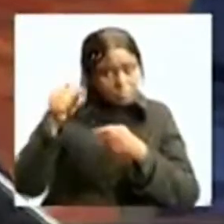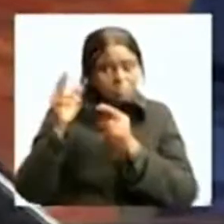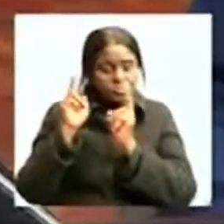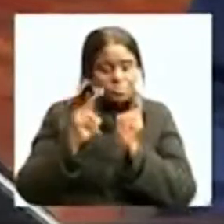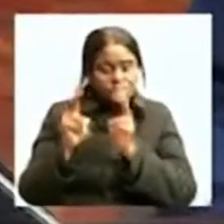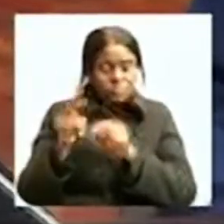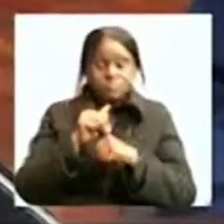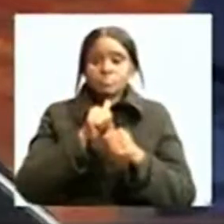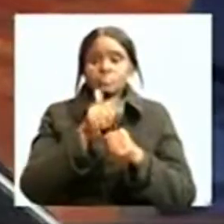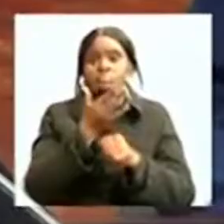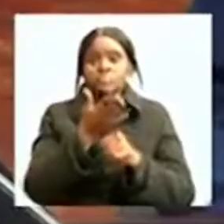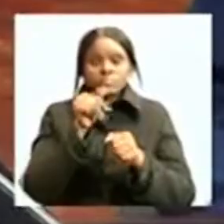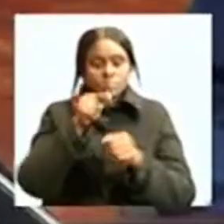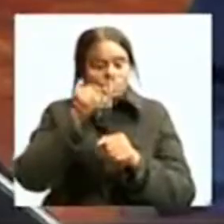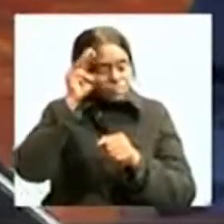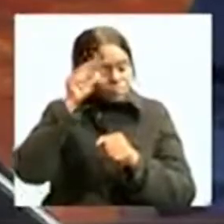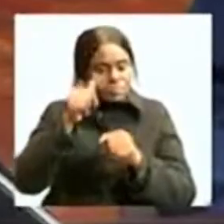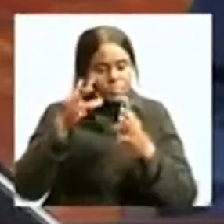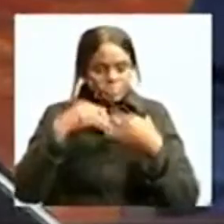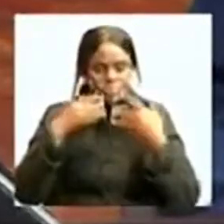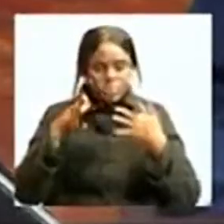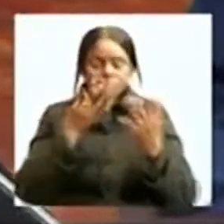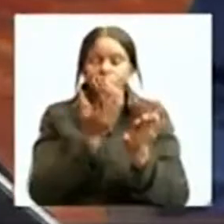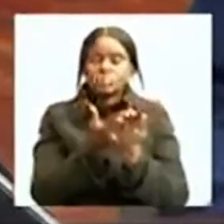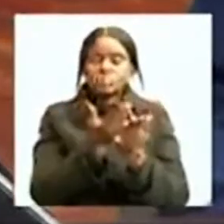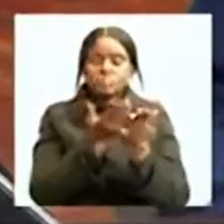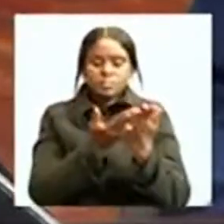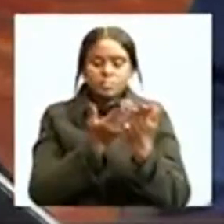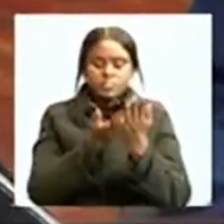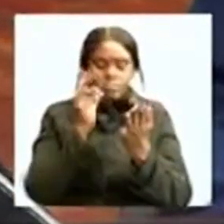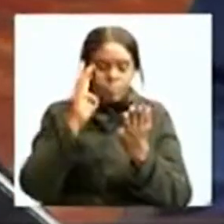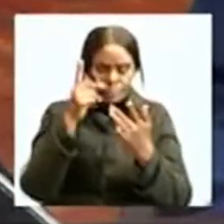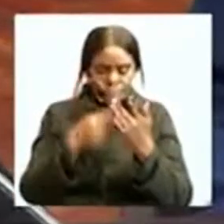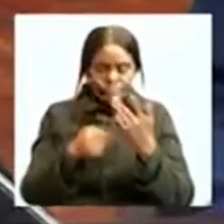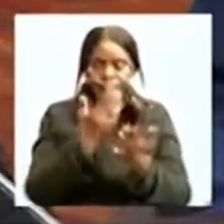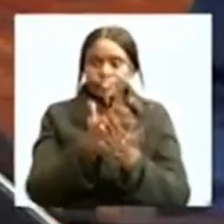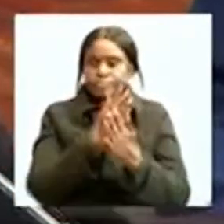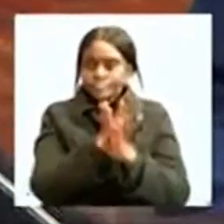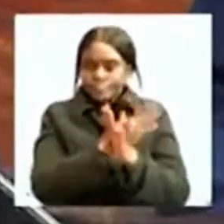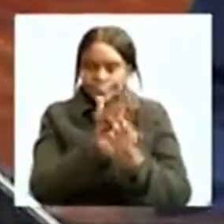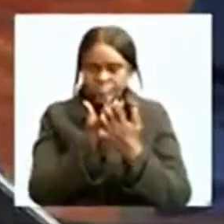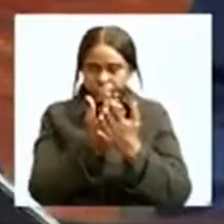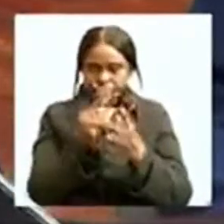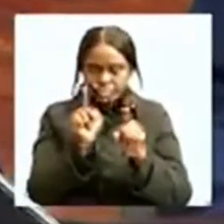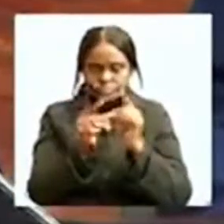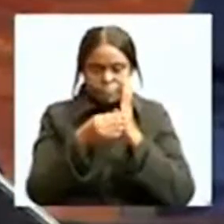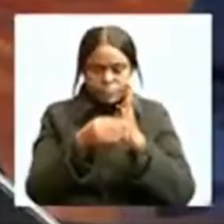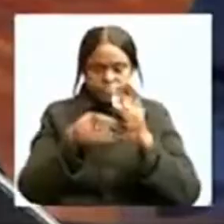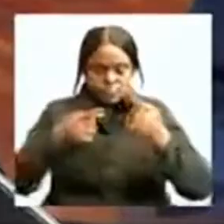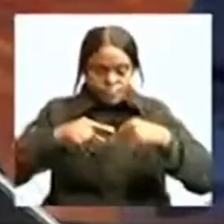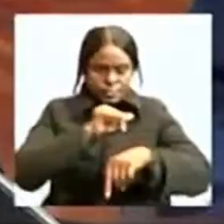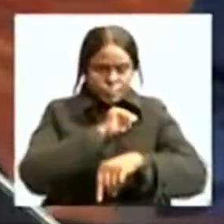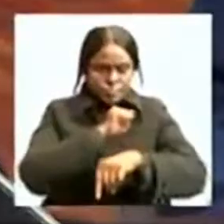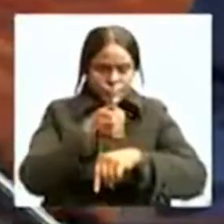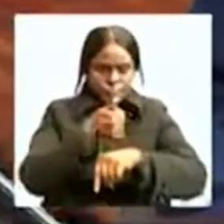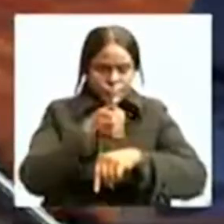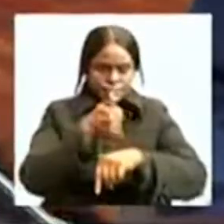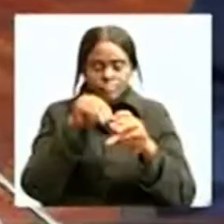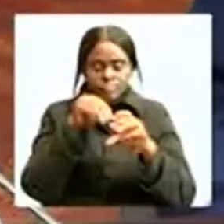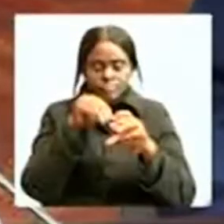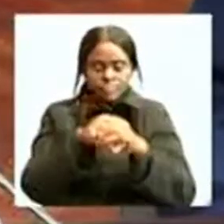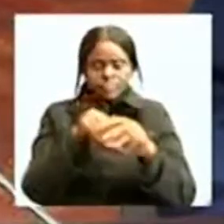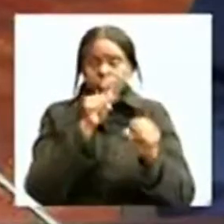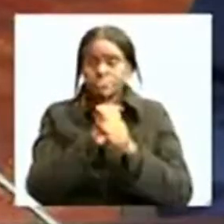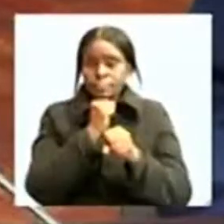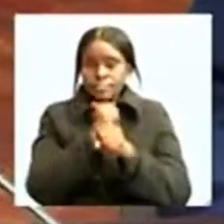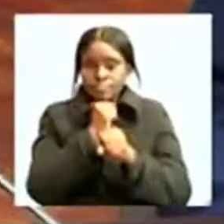as follows. The Ministry acknowledges the recommendations and will, as earlier submitted, the Ministry has guided local authorities to strengthen audit